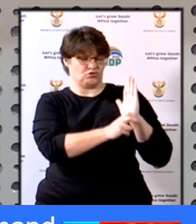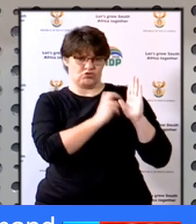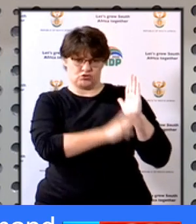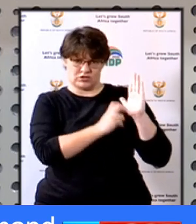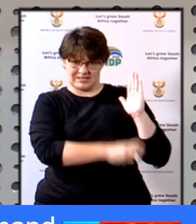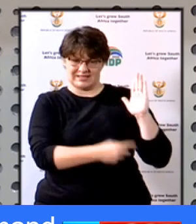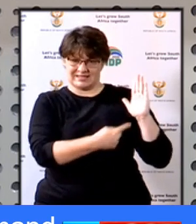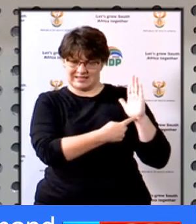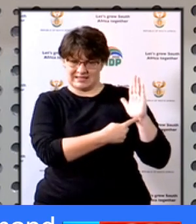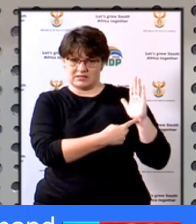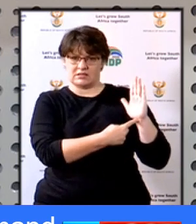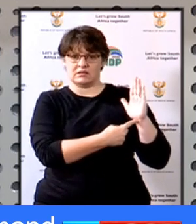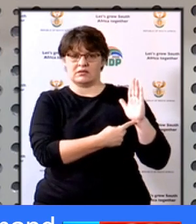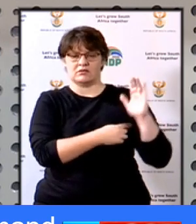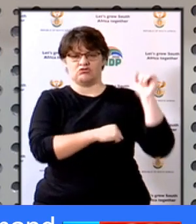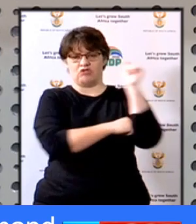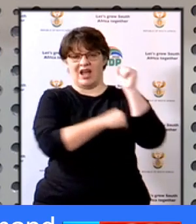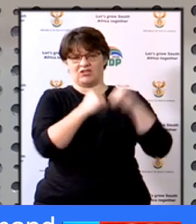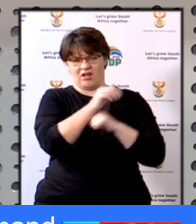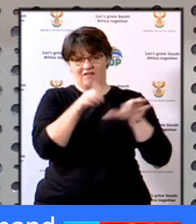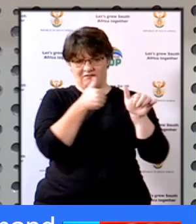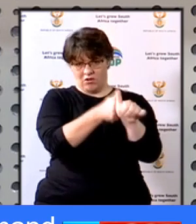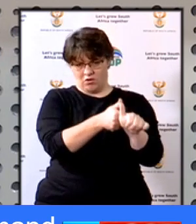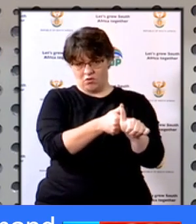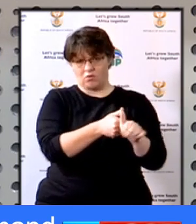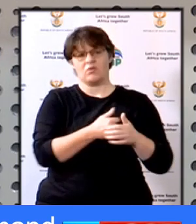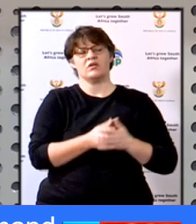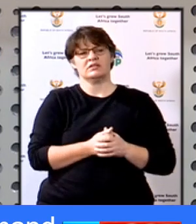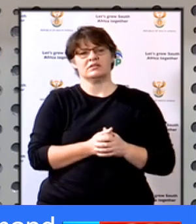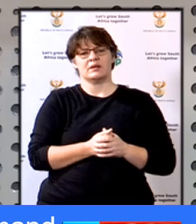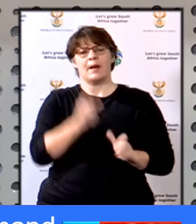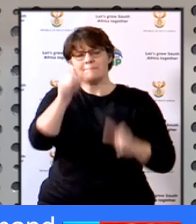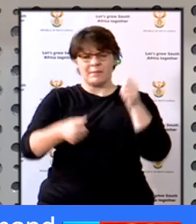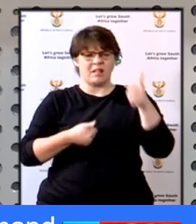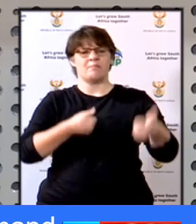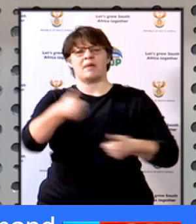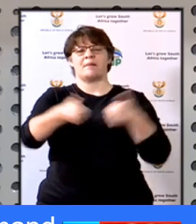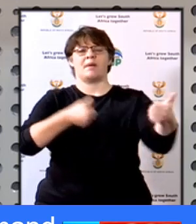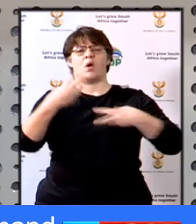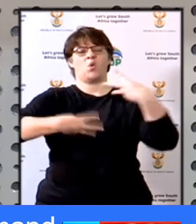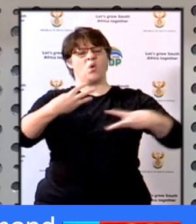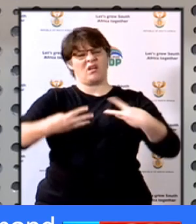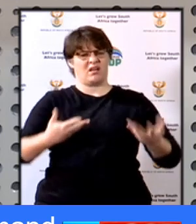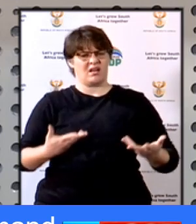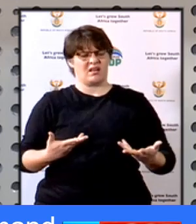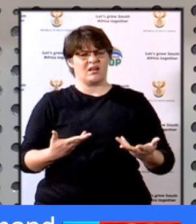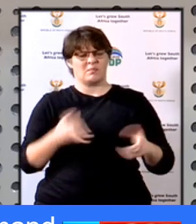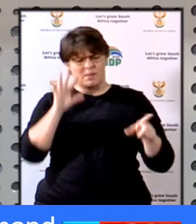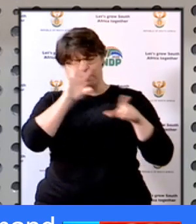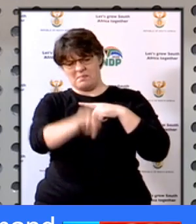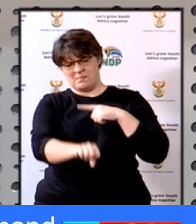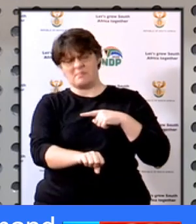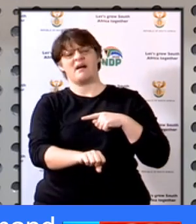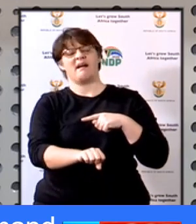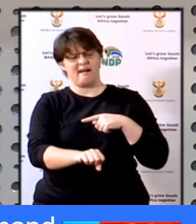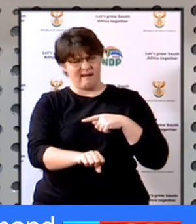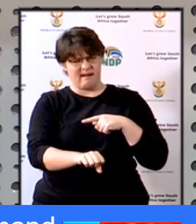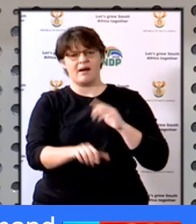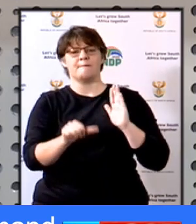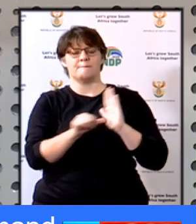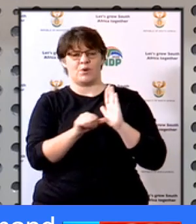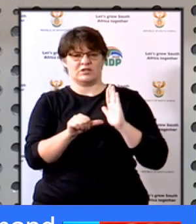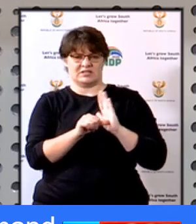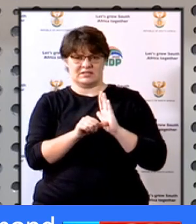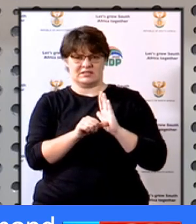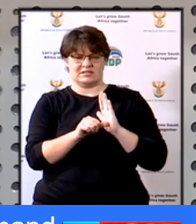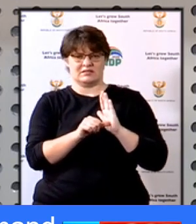the form of the letter is set out. I think we recognize that as more and more people go to work it becomes important